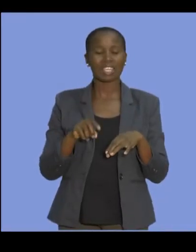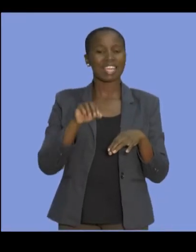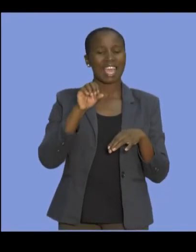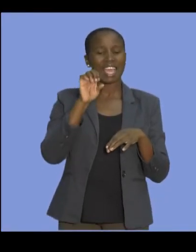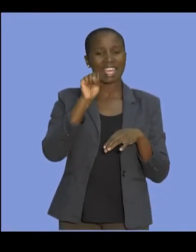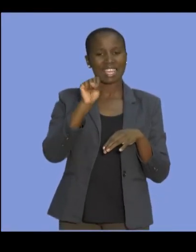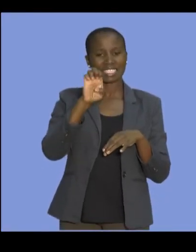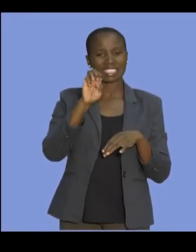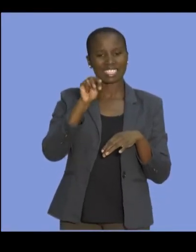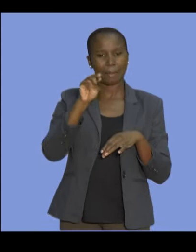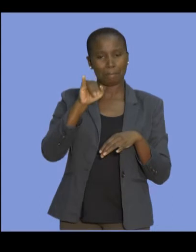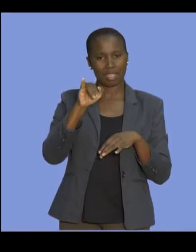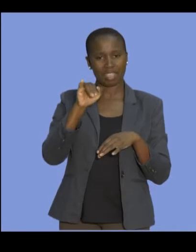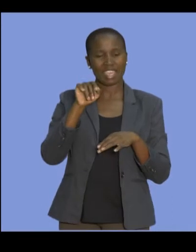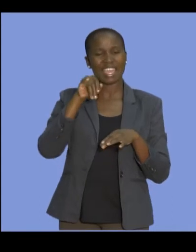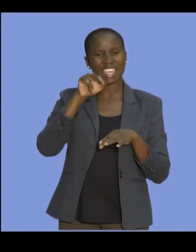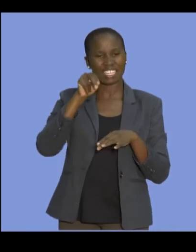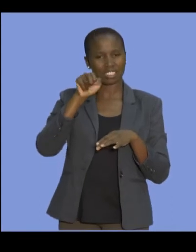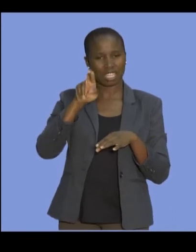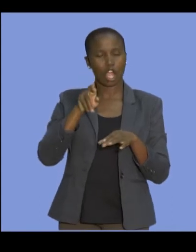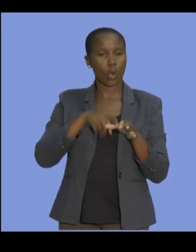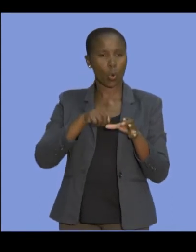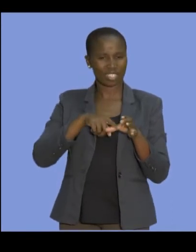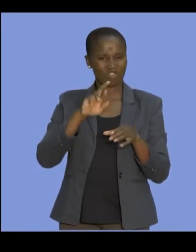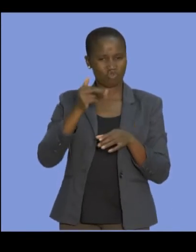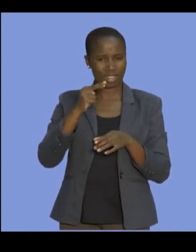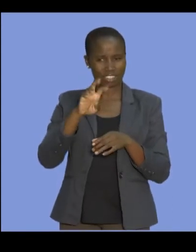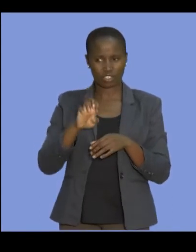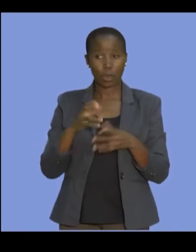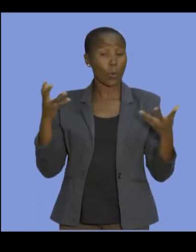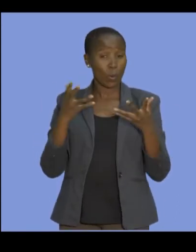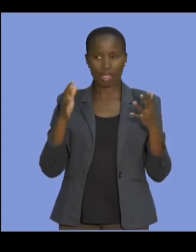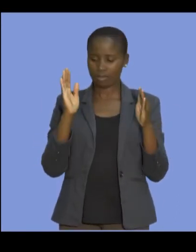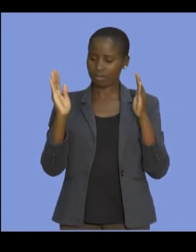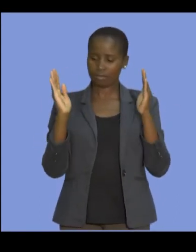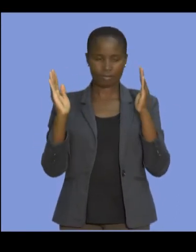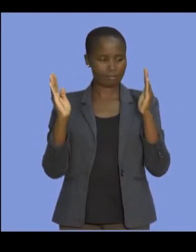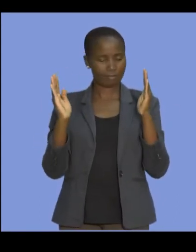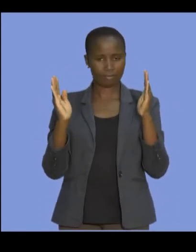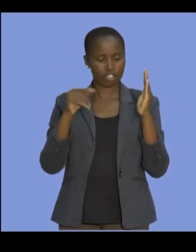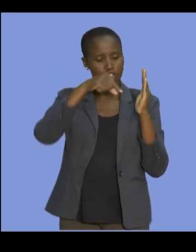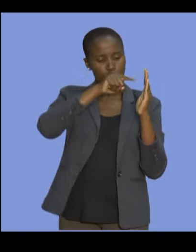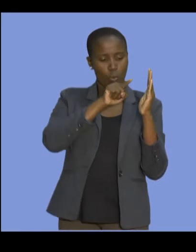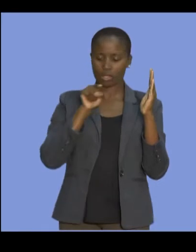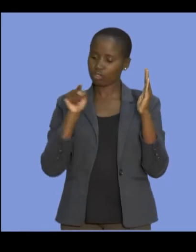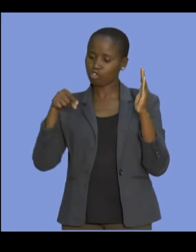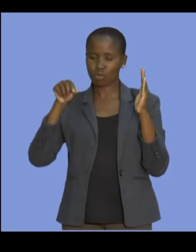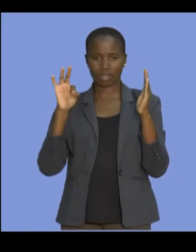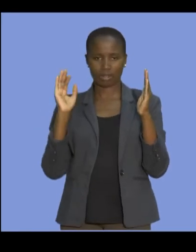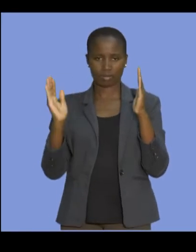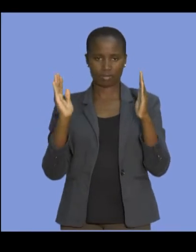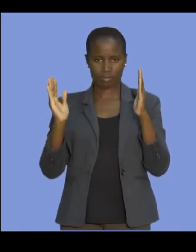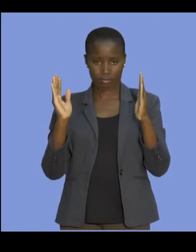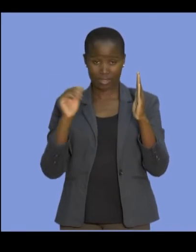range, which is there. The semi-interquartile range. Are we all